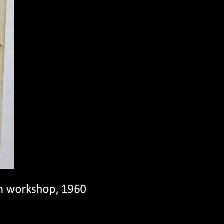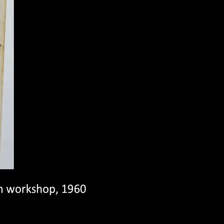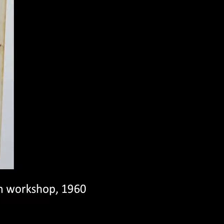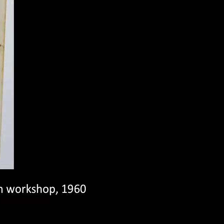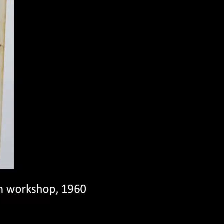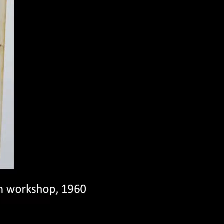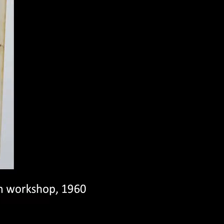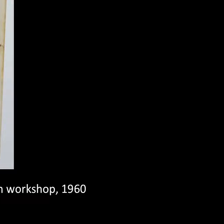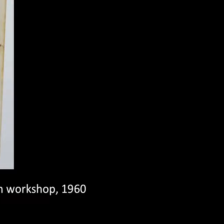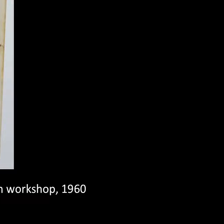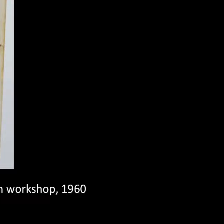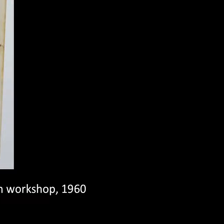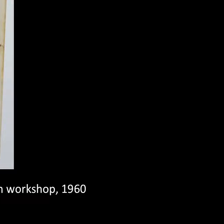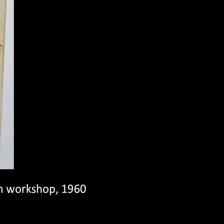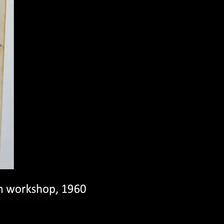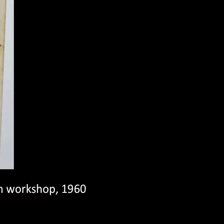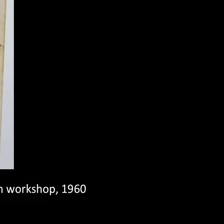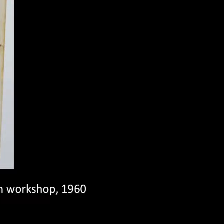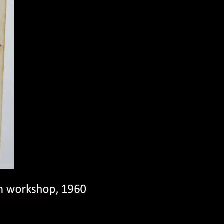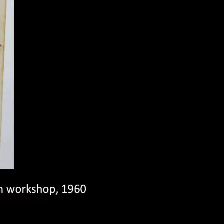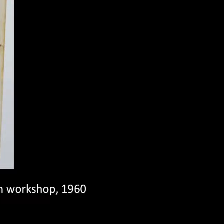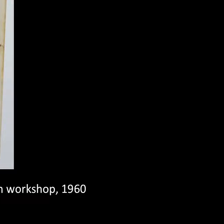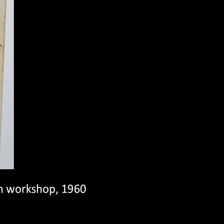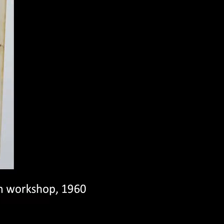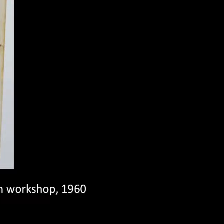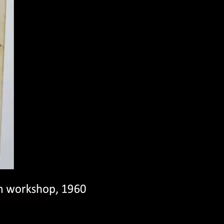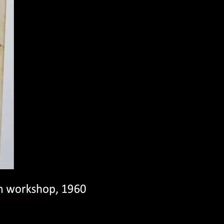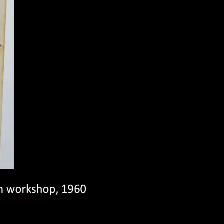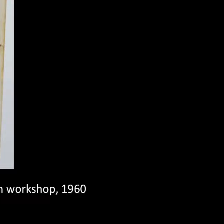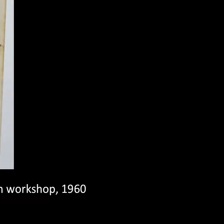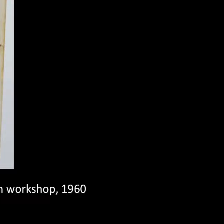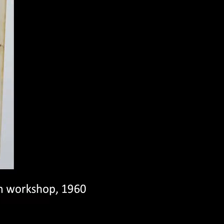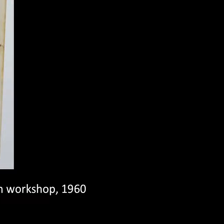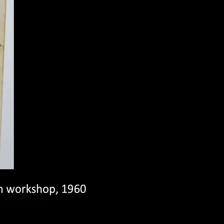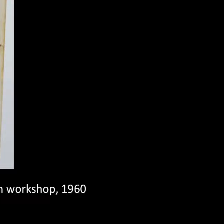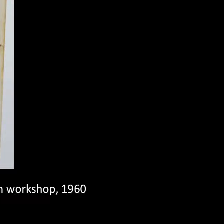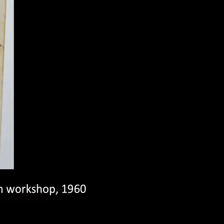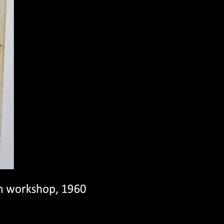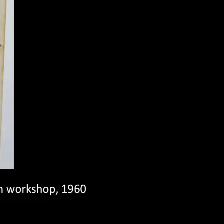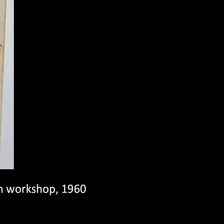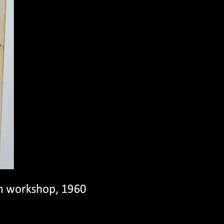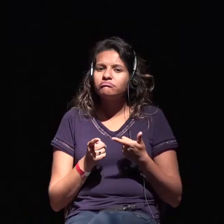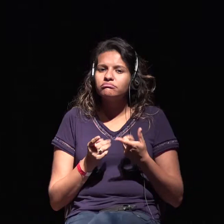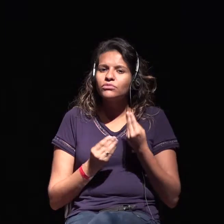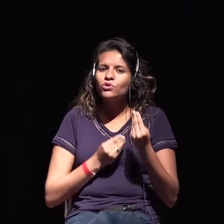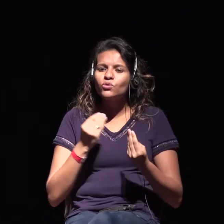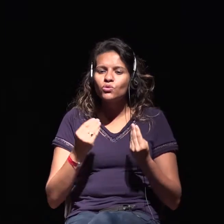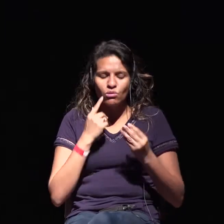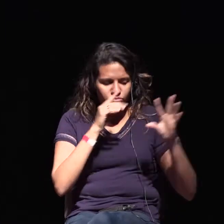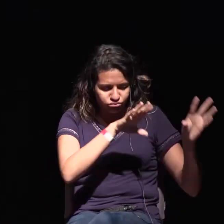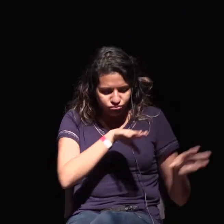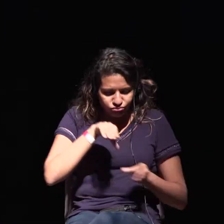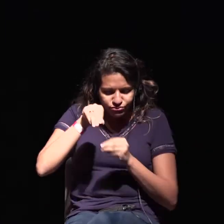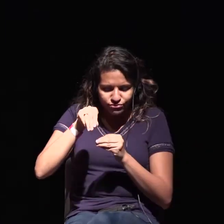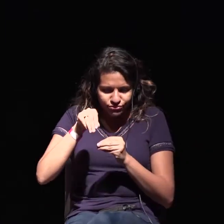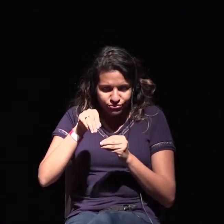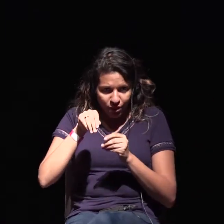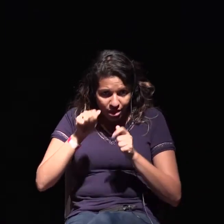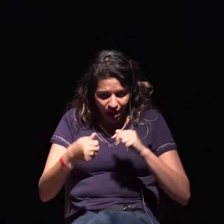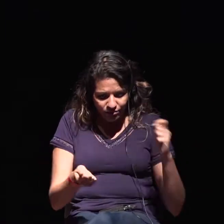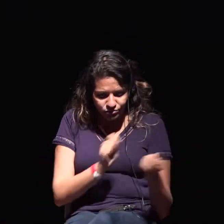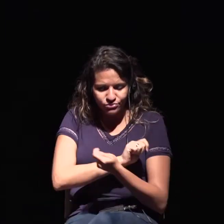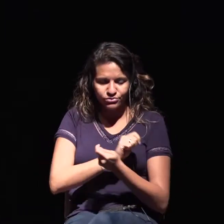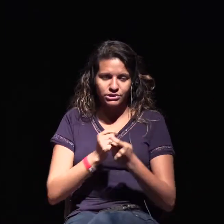set of written parameters or guidelines to be interpreted, opened up new possibilities for indeterminacy and could spark